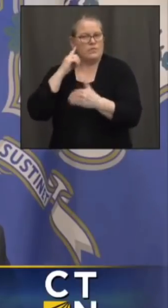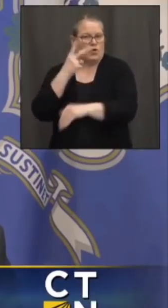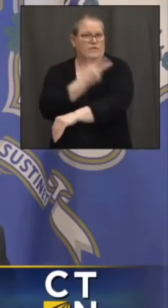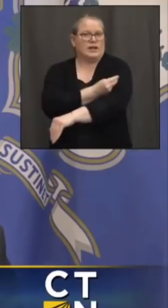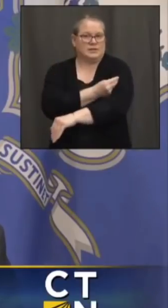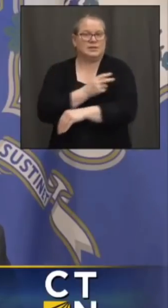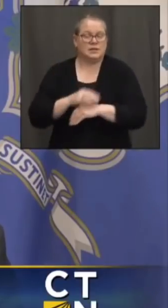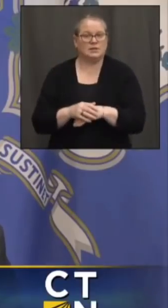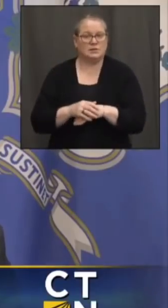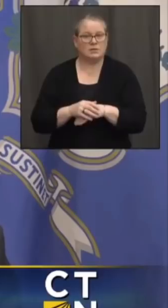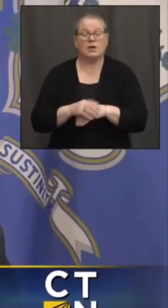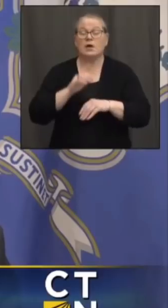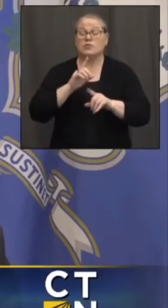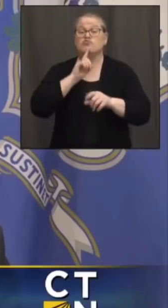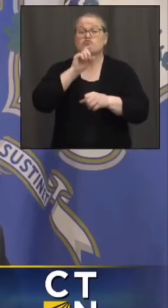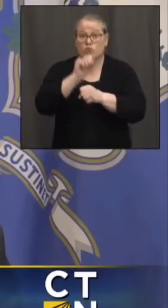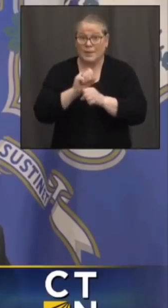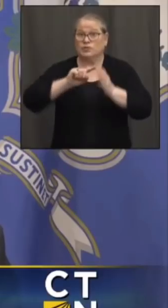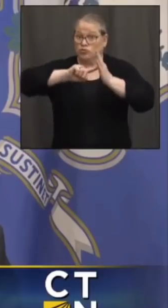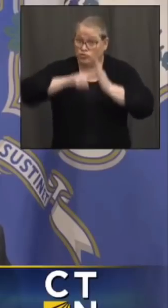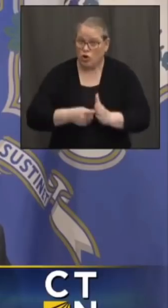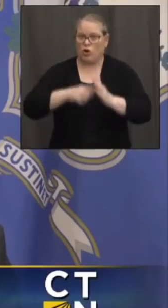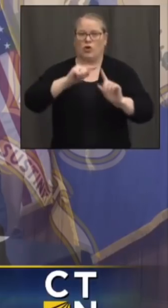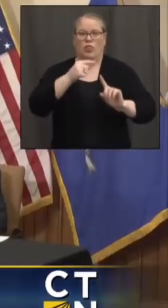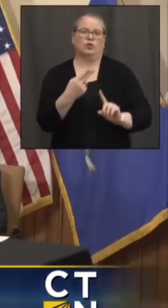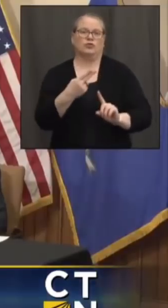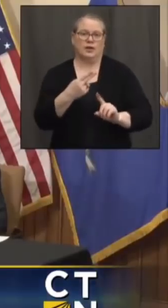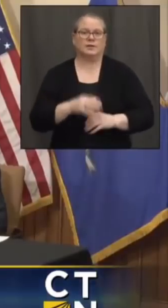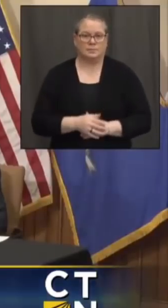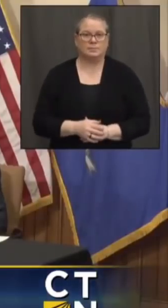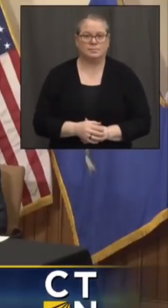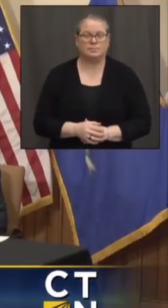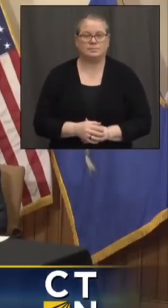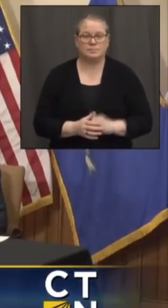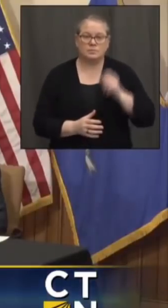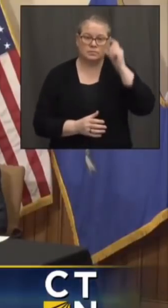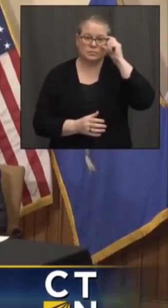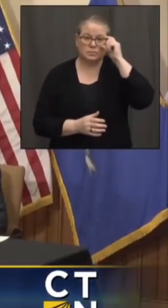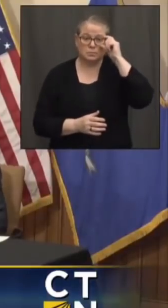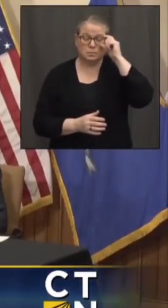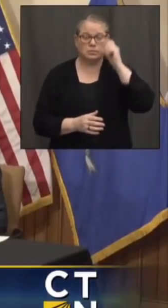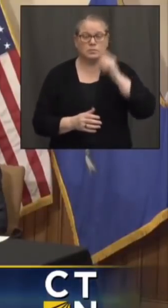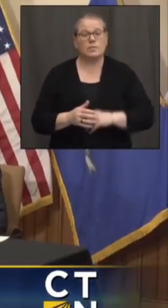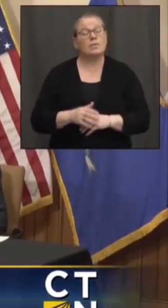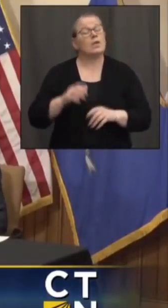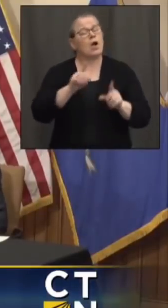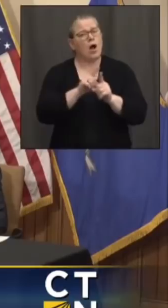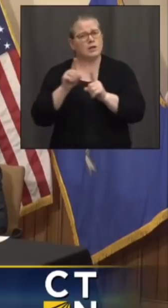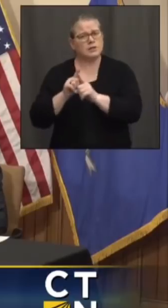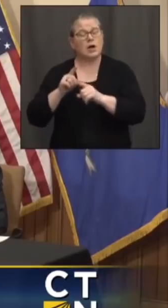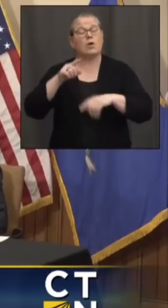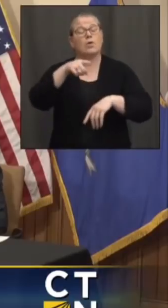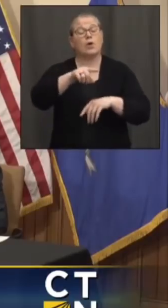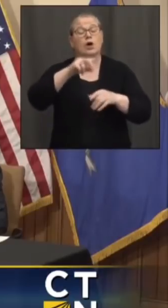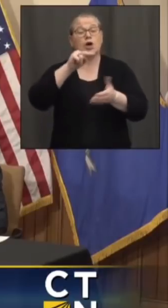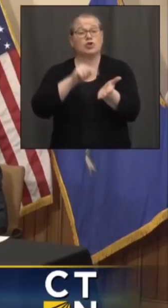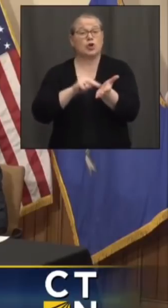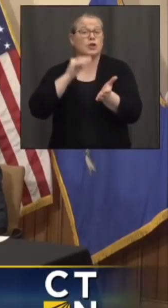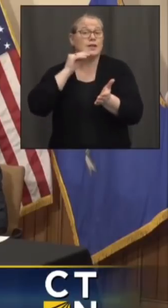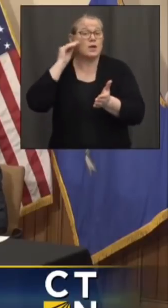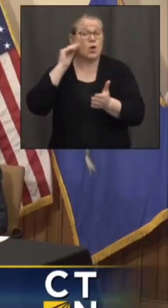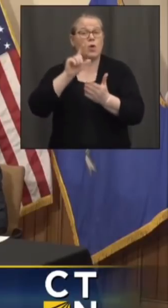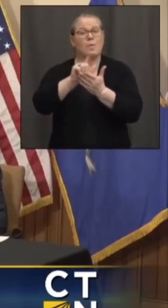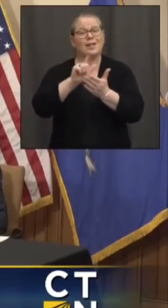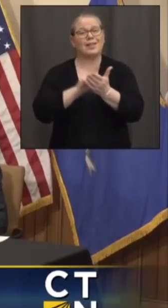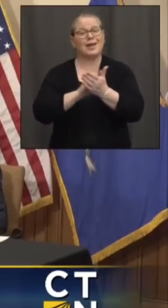and above. Thursday's the real day, though. Got it. And, if legal immunity at the nursing home ends on March 1st, does